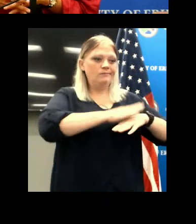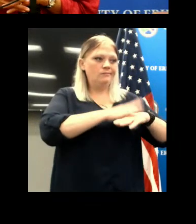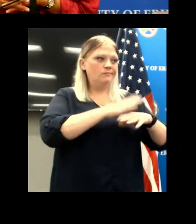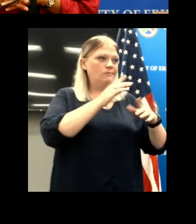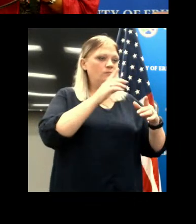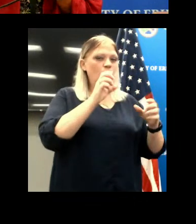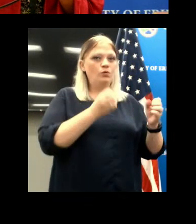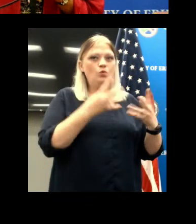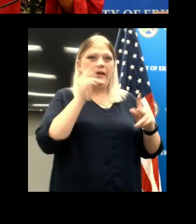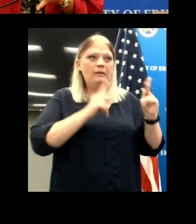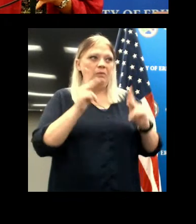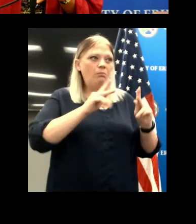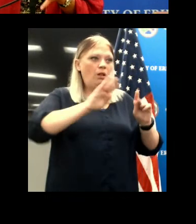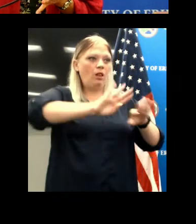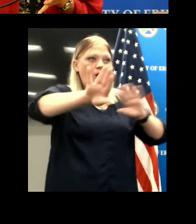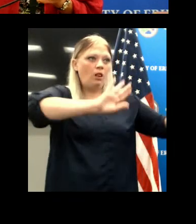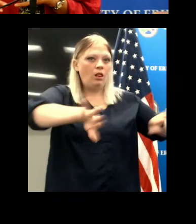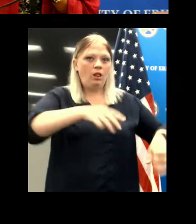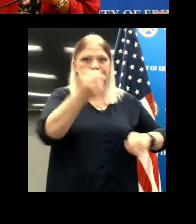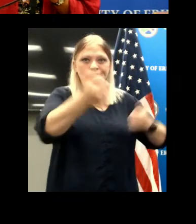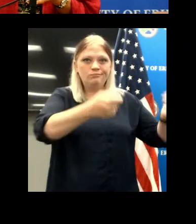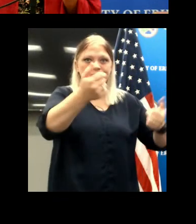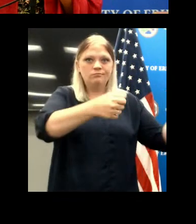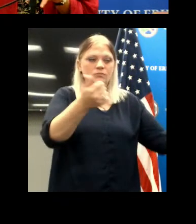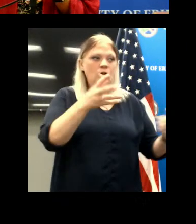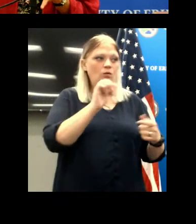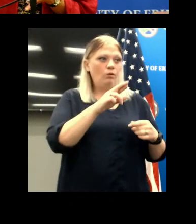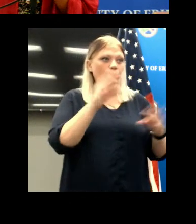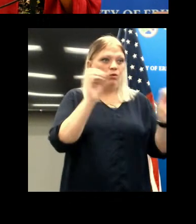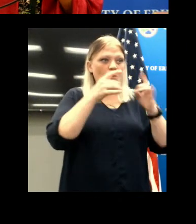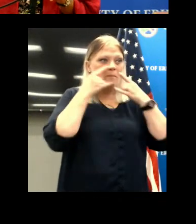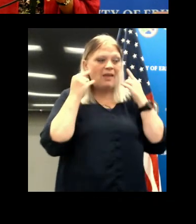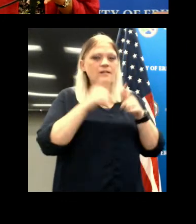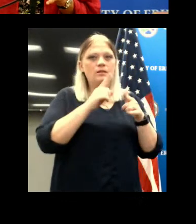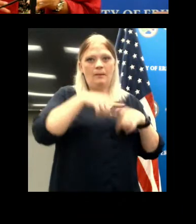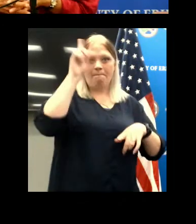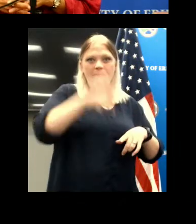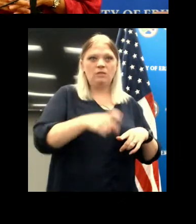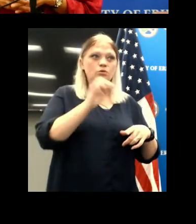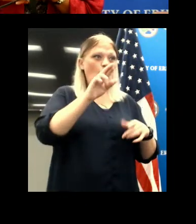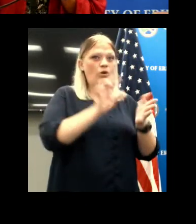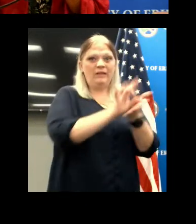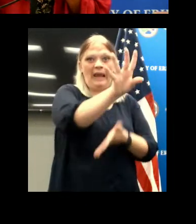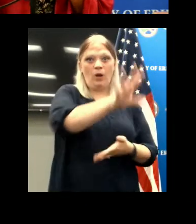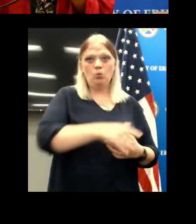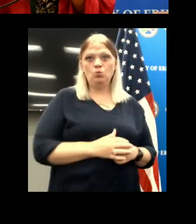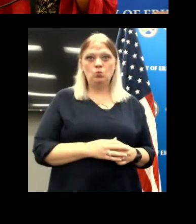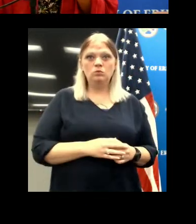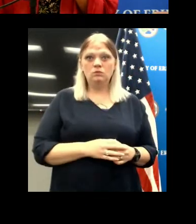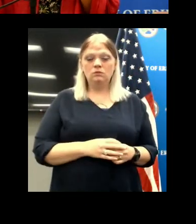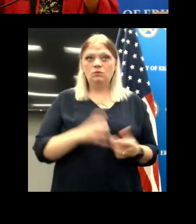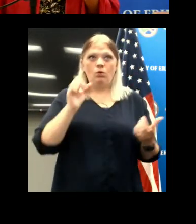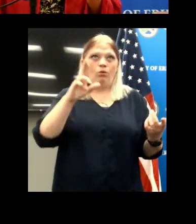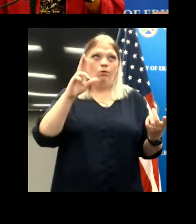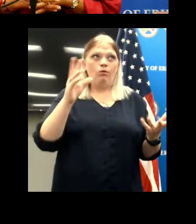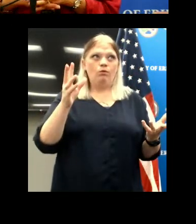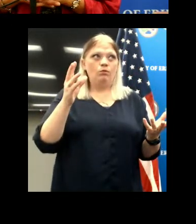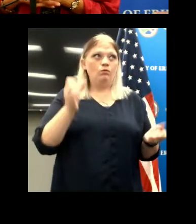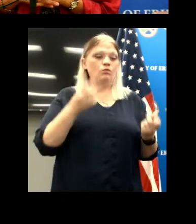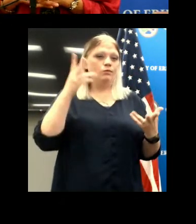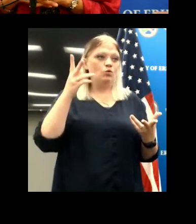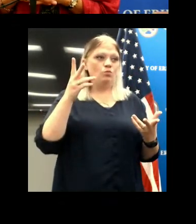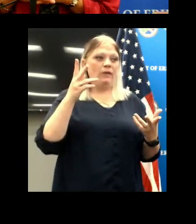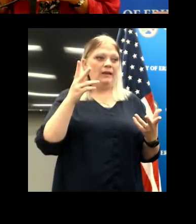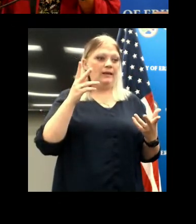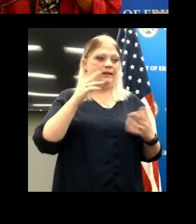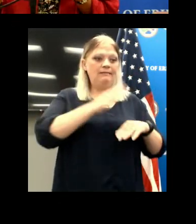acceptable level, or people not wearing masks, make sure that they put masks on or they leave, or too many people in the